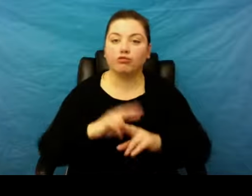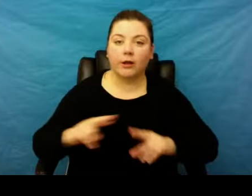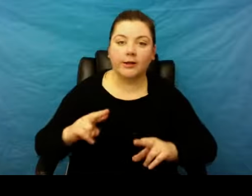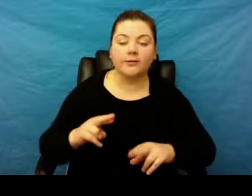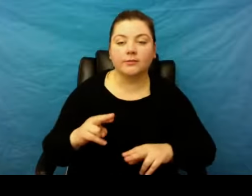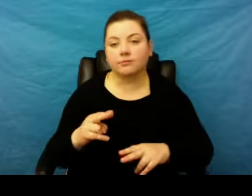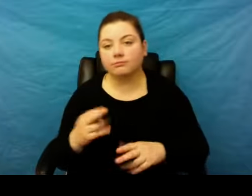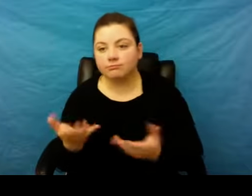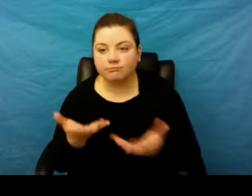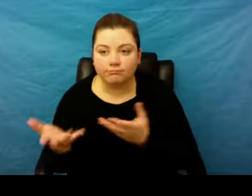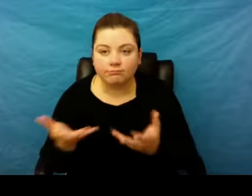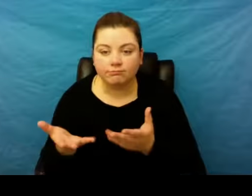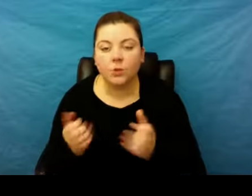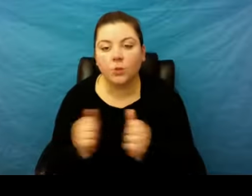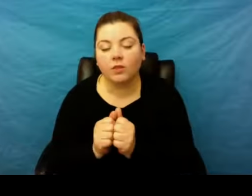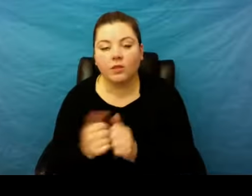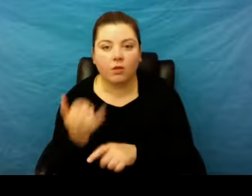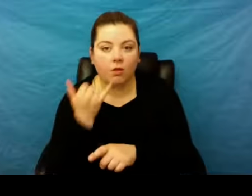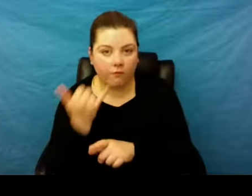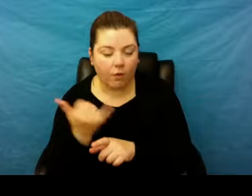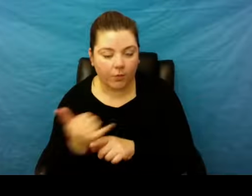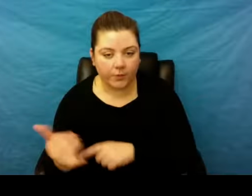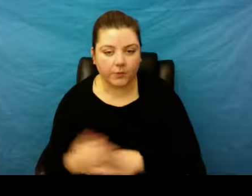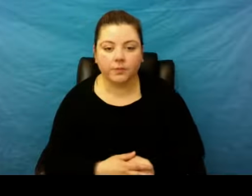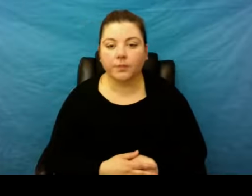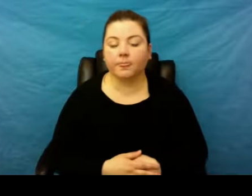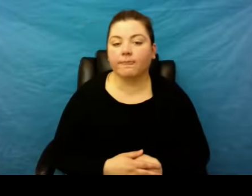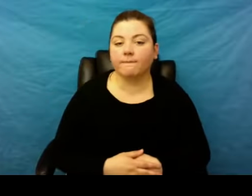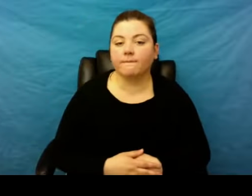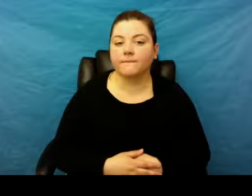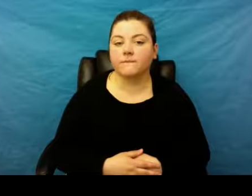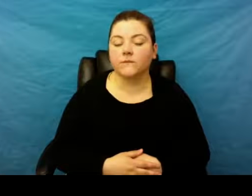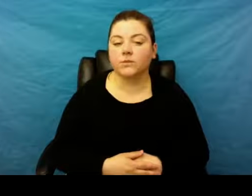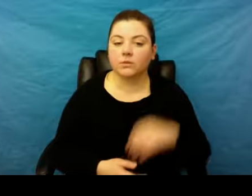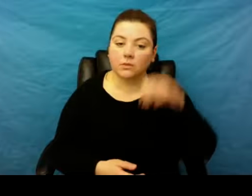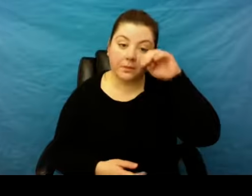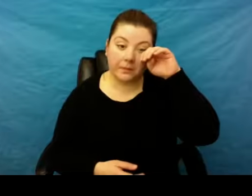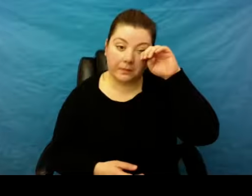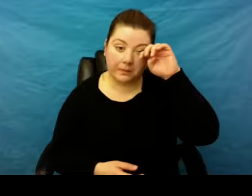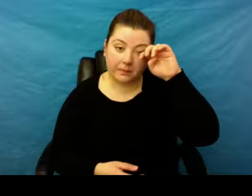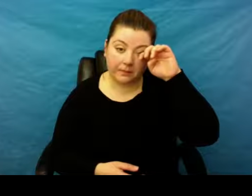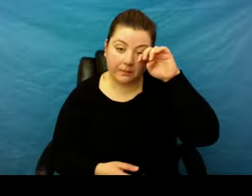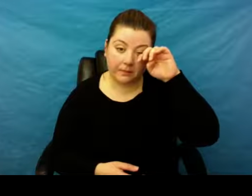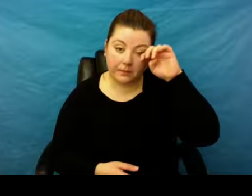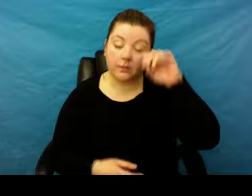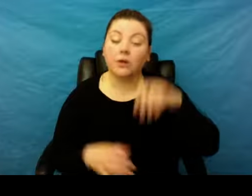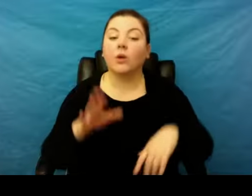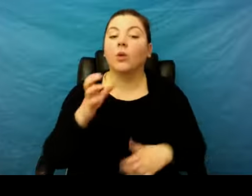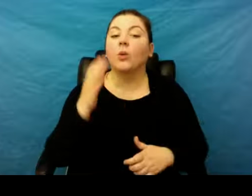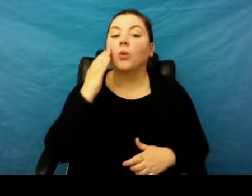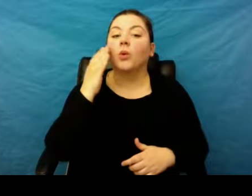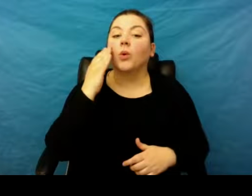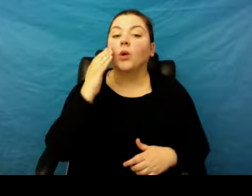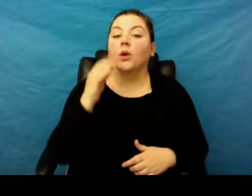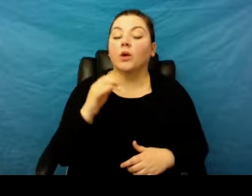internet. Is there clarity about the incubation period if no signs? No, John, I think